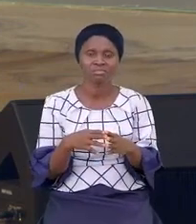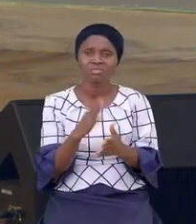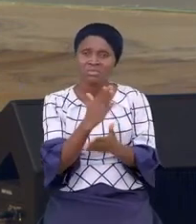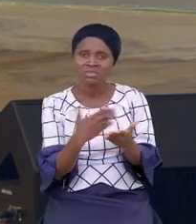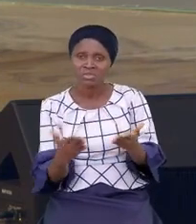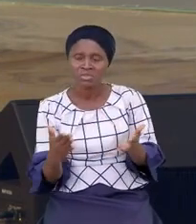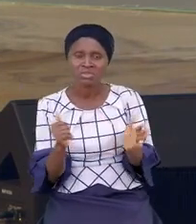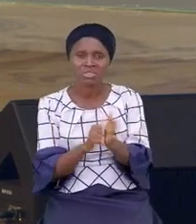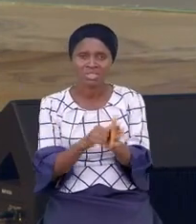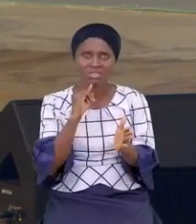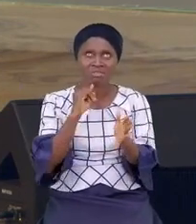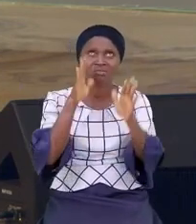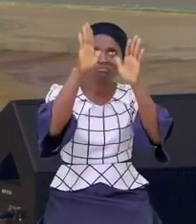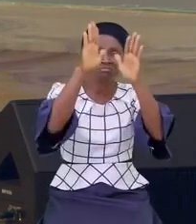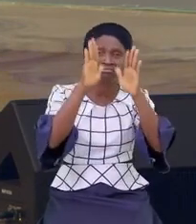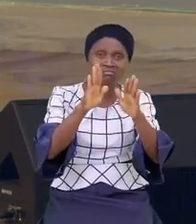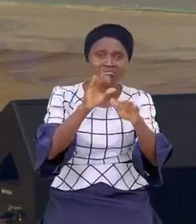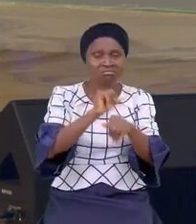something miraculous,